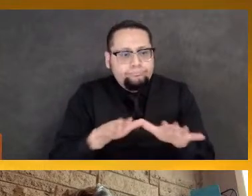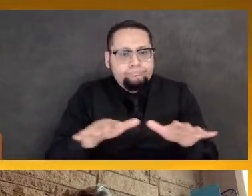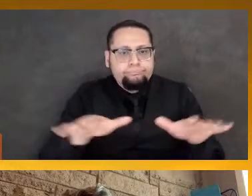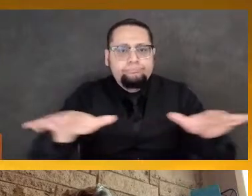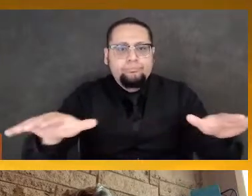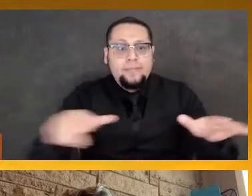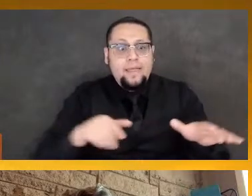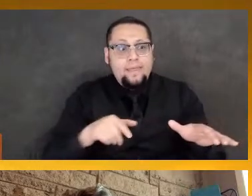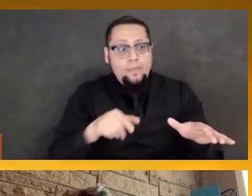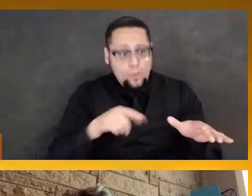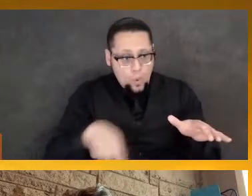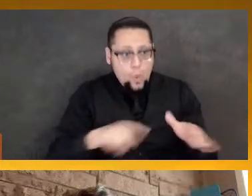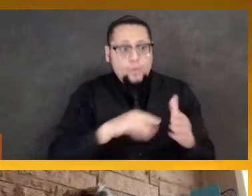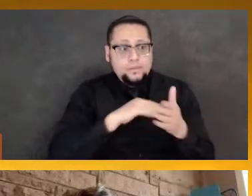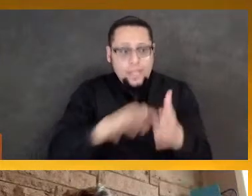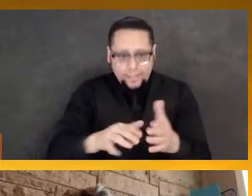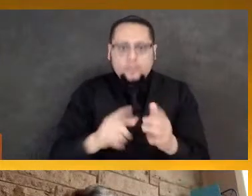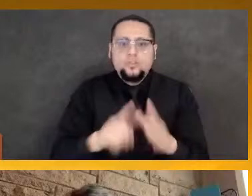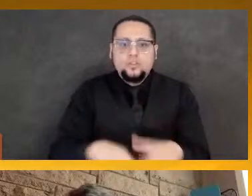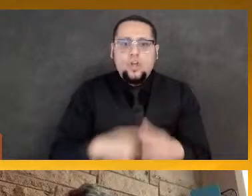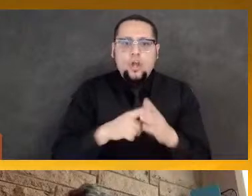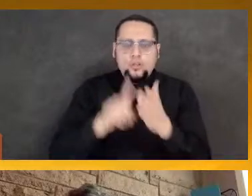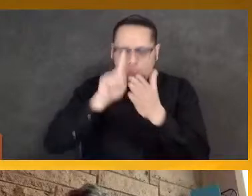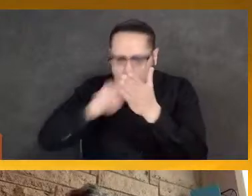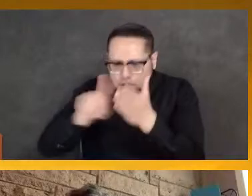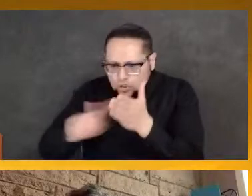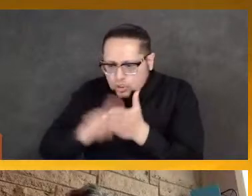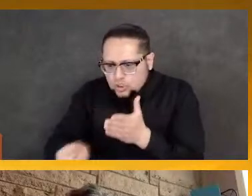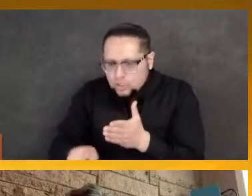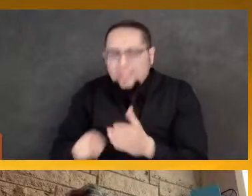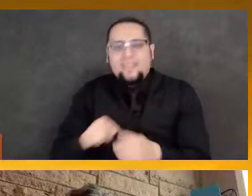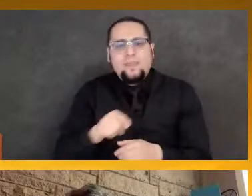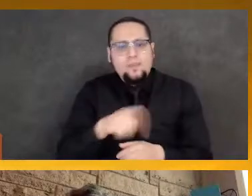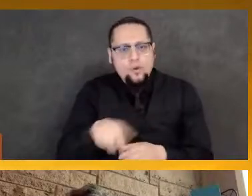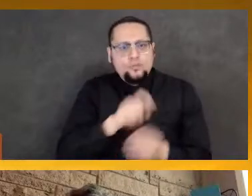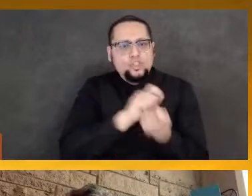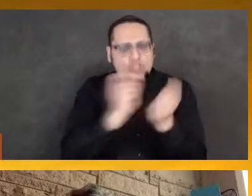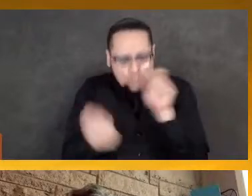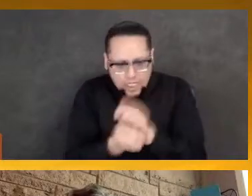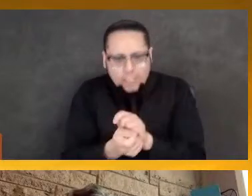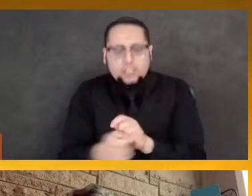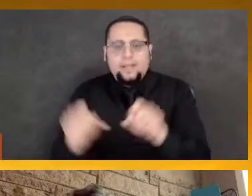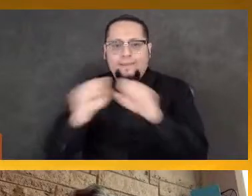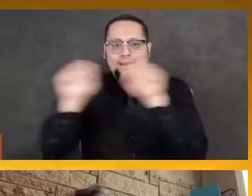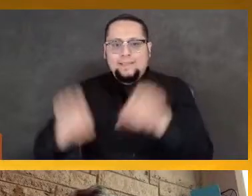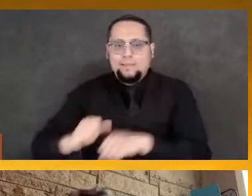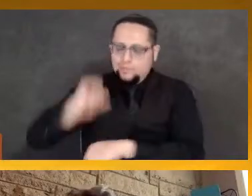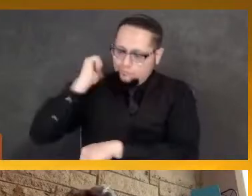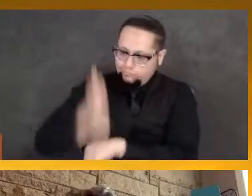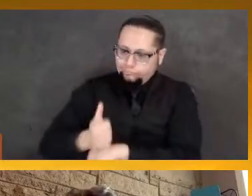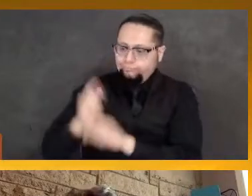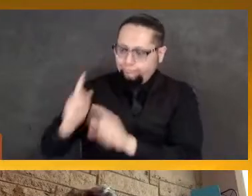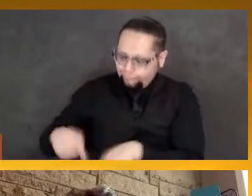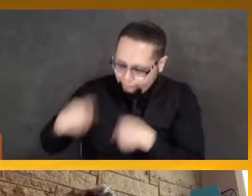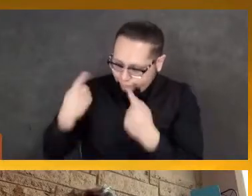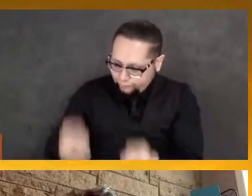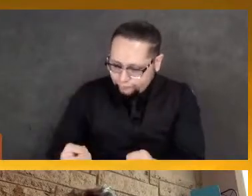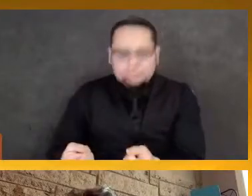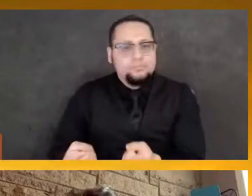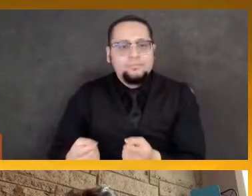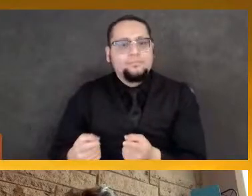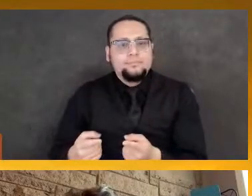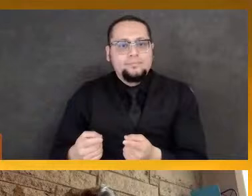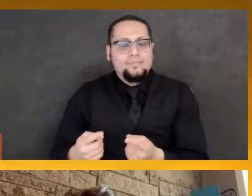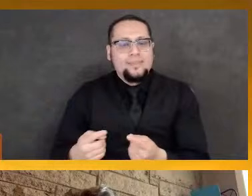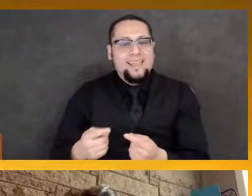things they're changing the systems that are keeping us, that have resulted in where we are today. They're beginning to